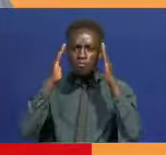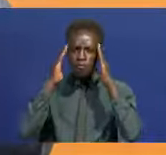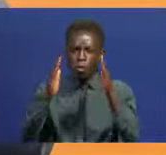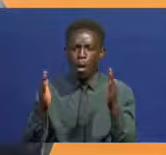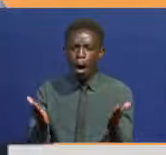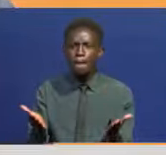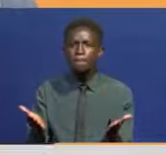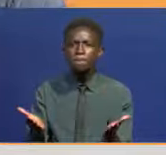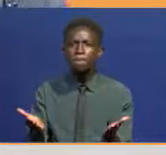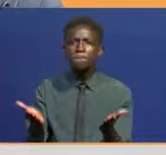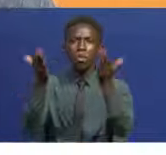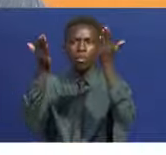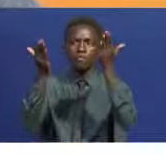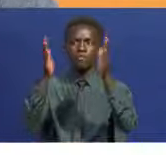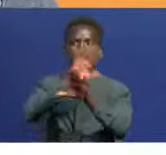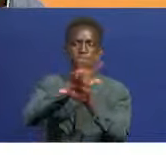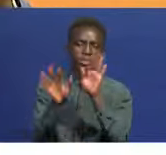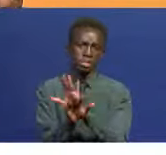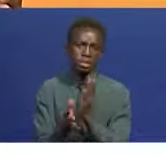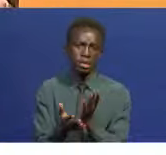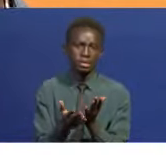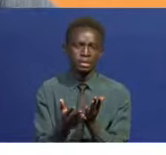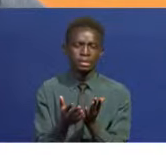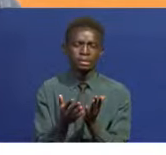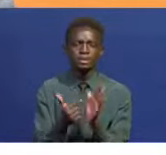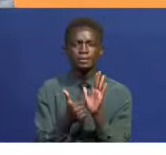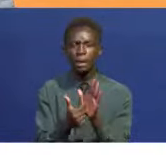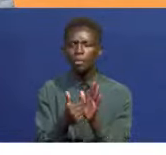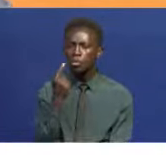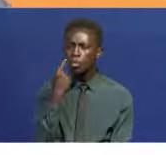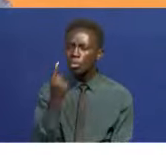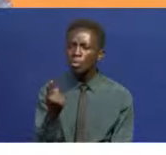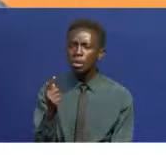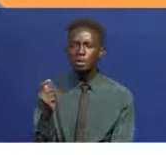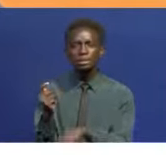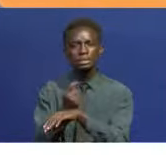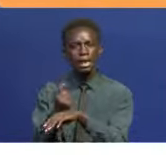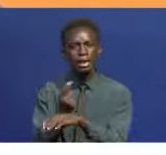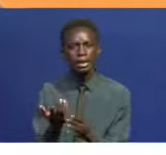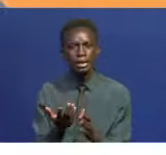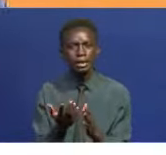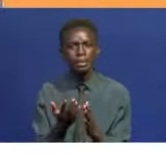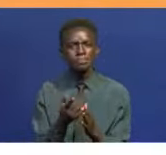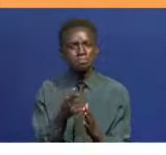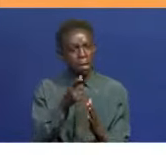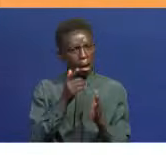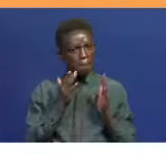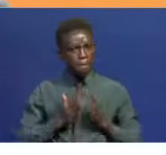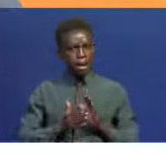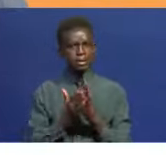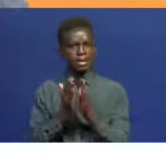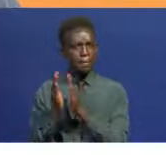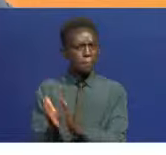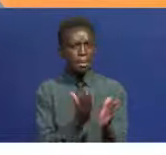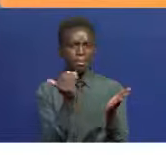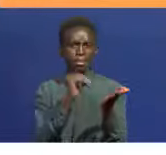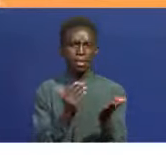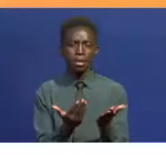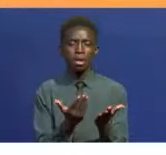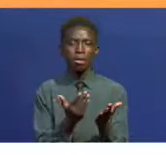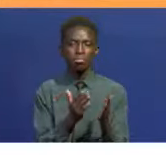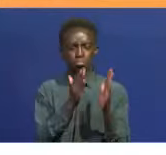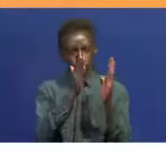Looking at for example, the training, repackaging, and saying, you are a bank, this guard is being trained